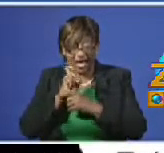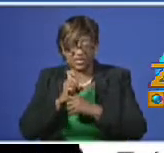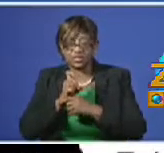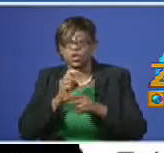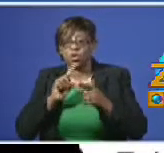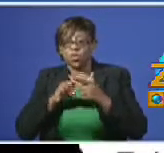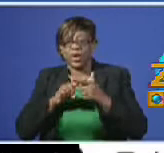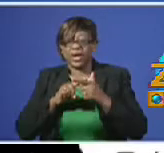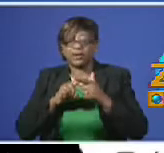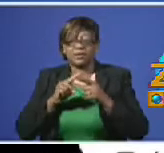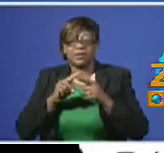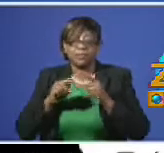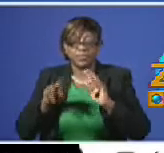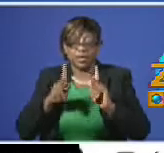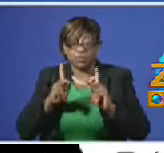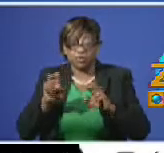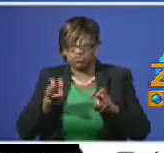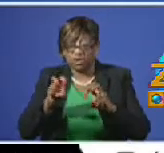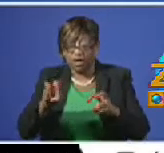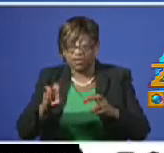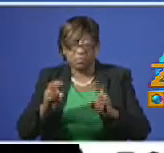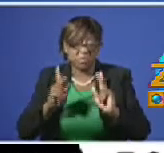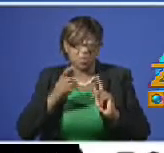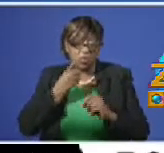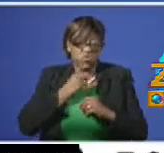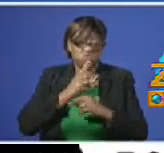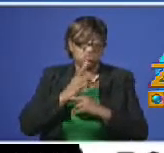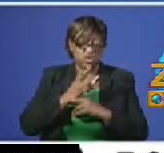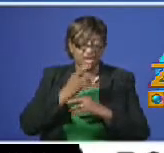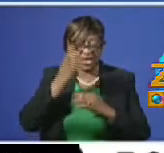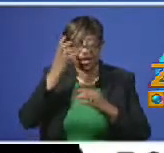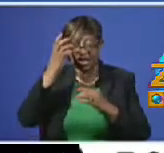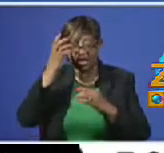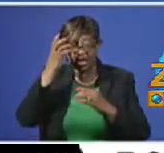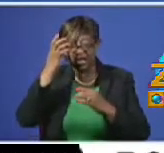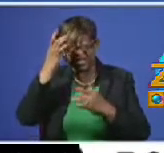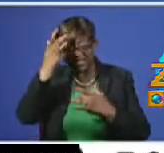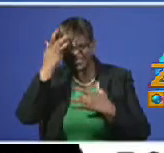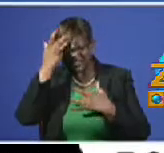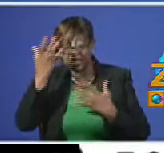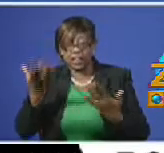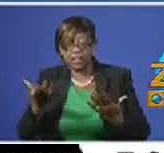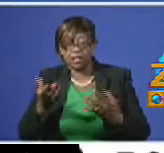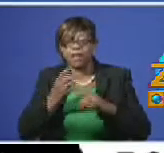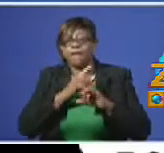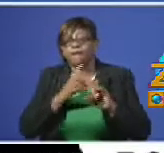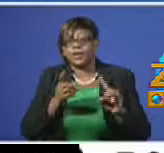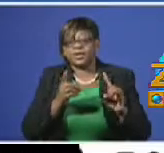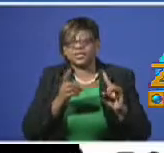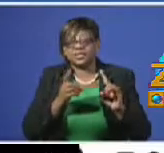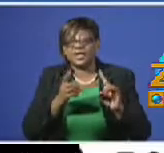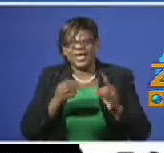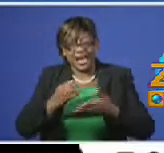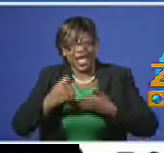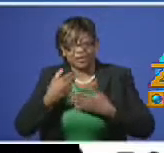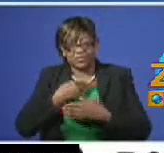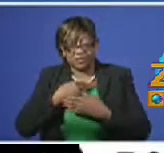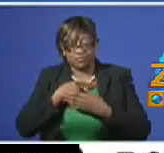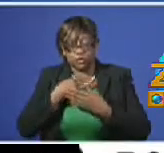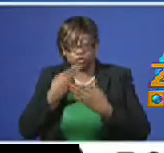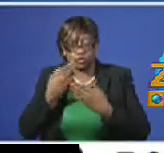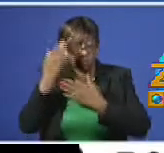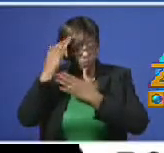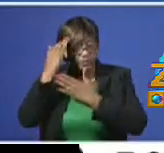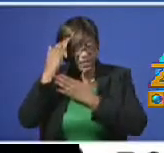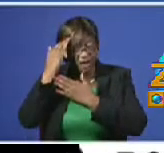who are traveling? Are these people who are really ill? It's giving us a lot more idea as to what's going on with the disease. And that helps us to target